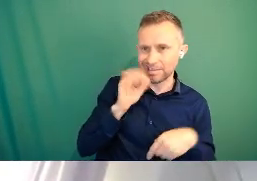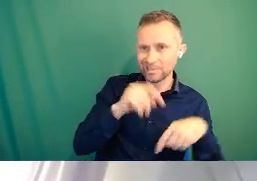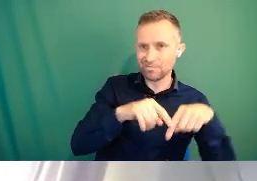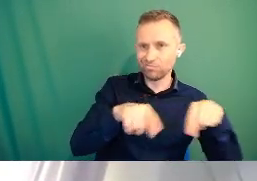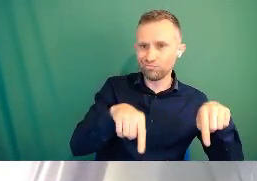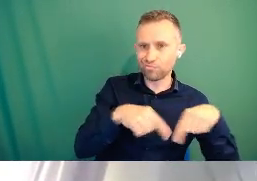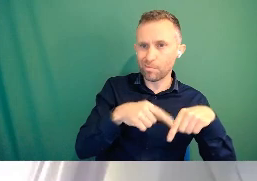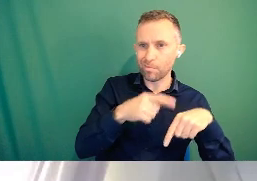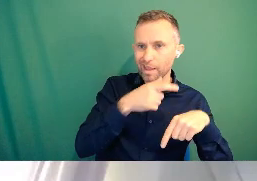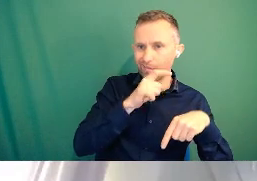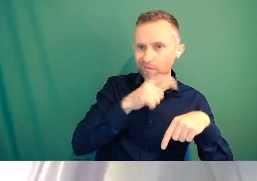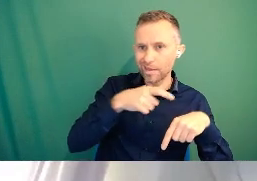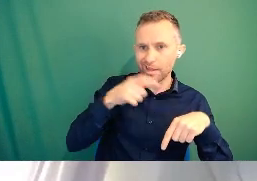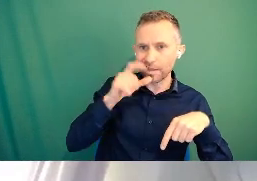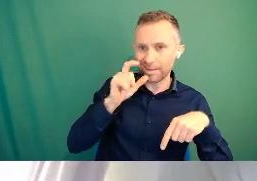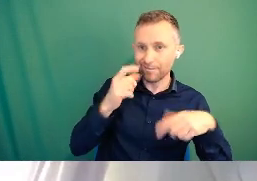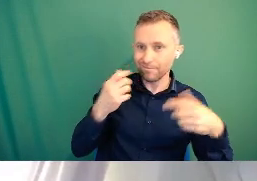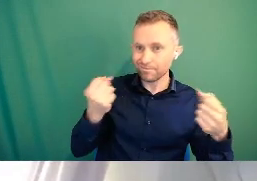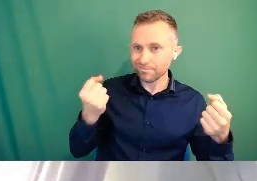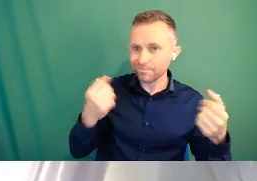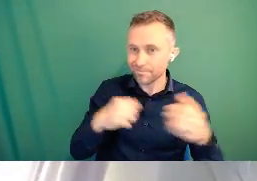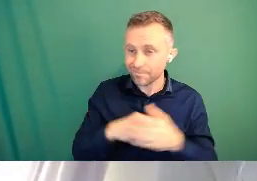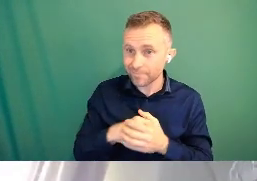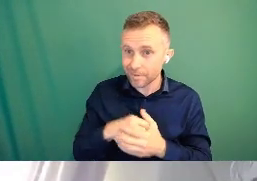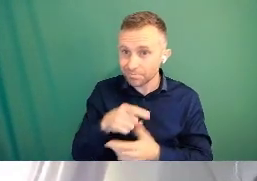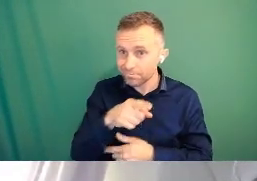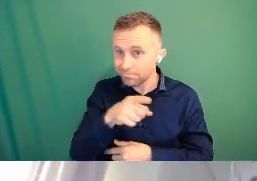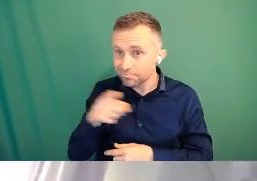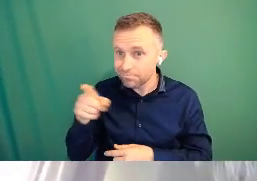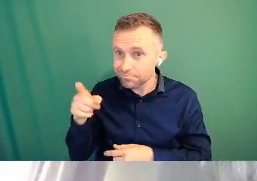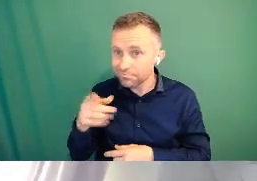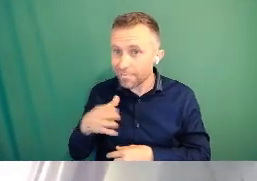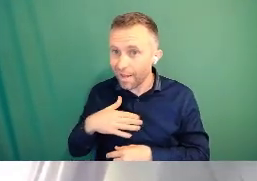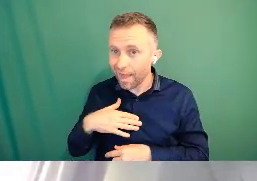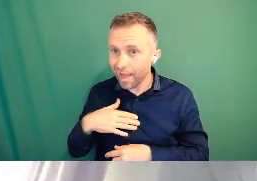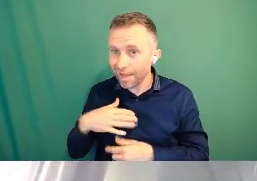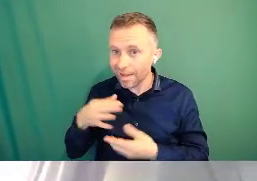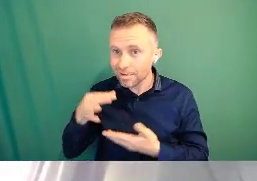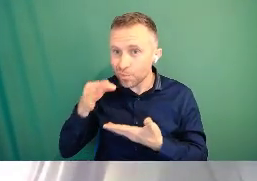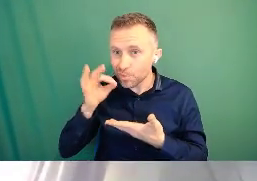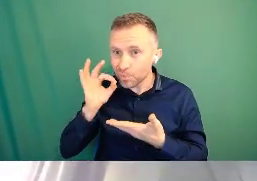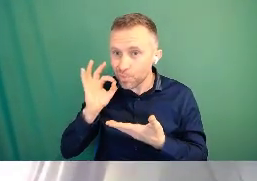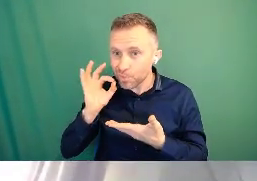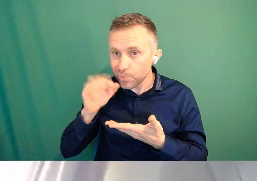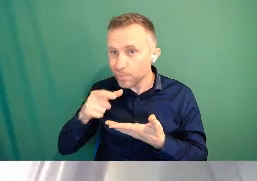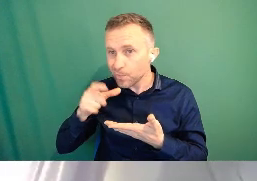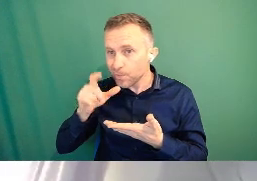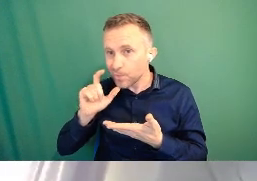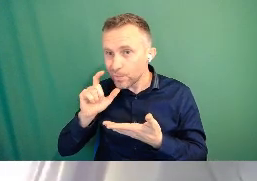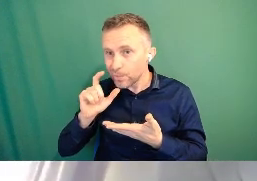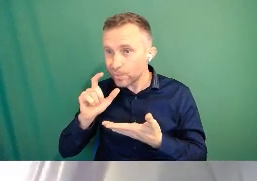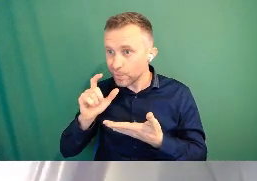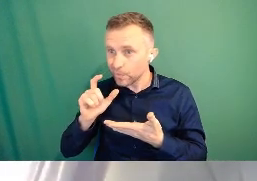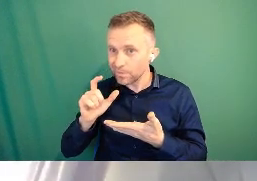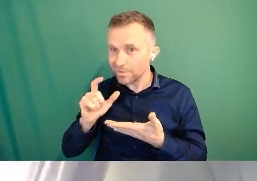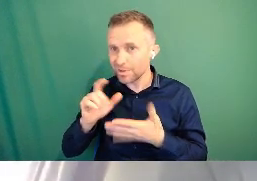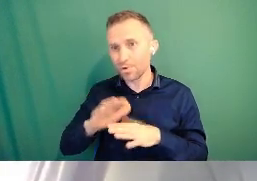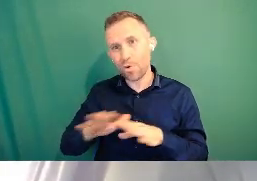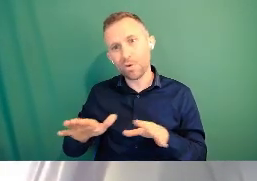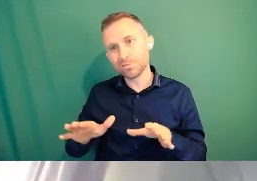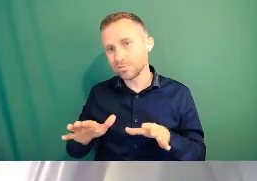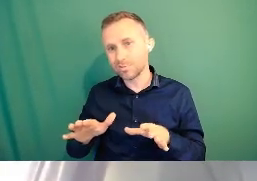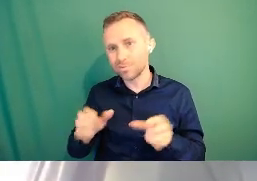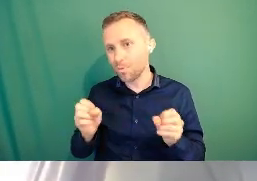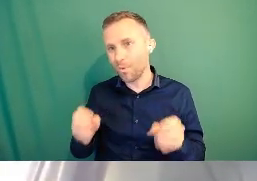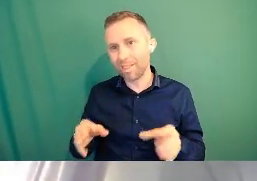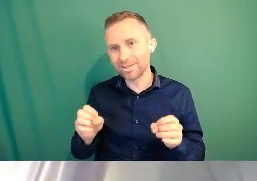lovely tea room, which I must mention. We have got a lovely tea room on site, which those of you who are able to visit, then you're more